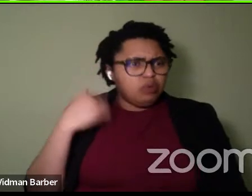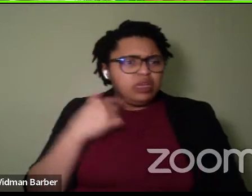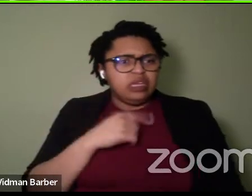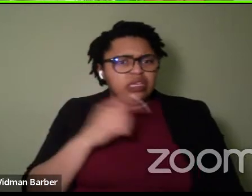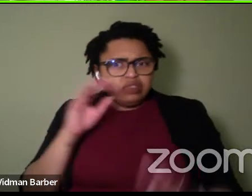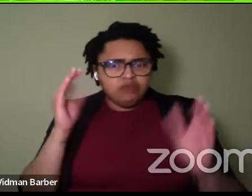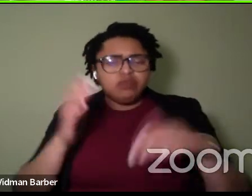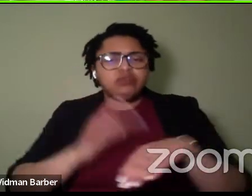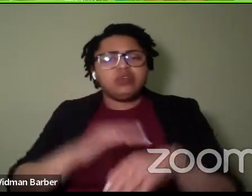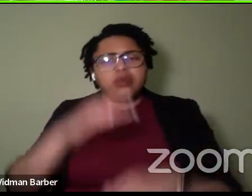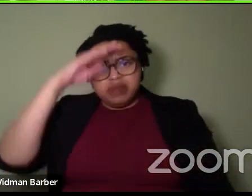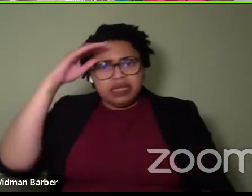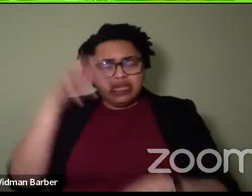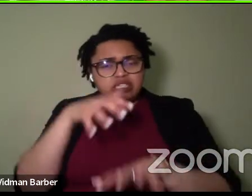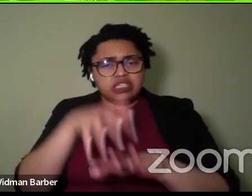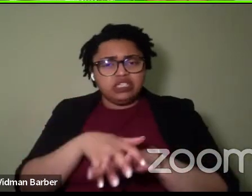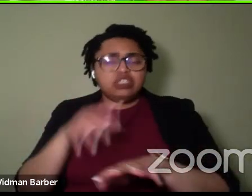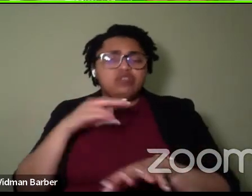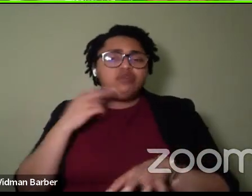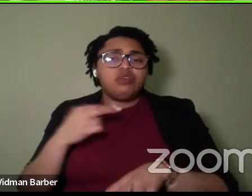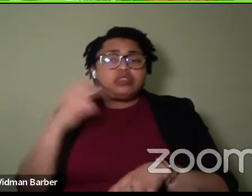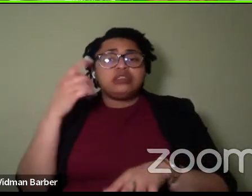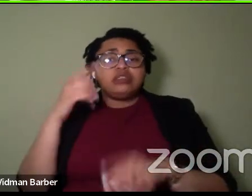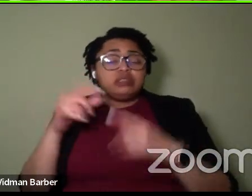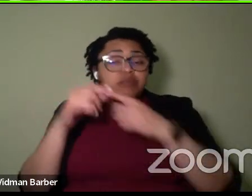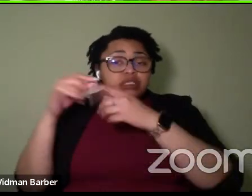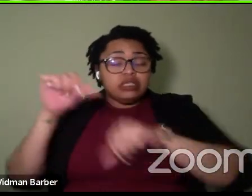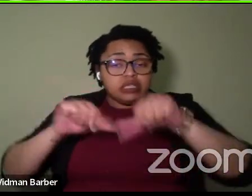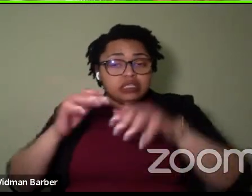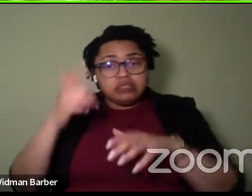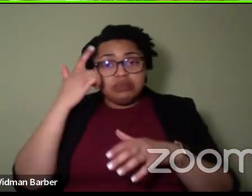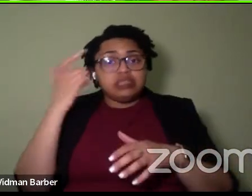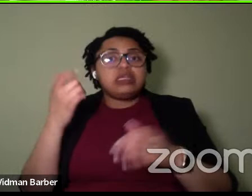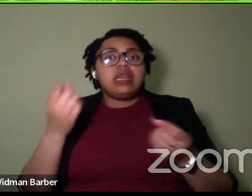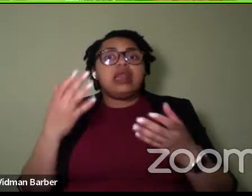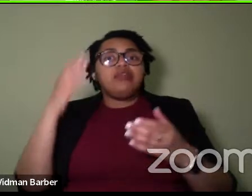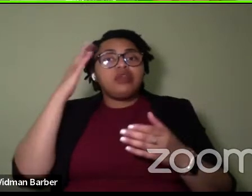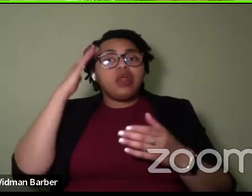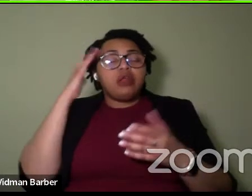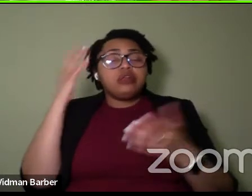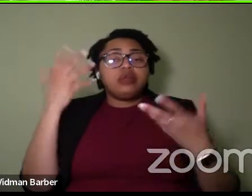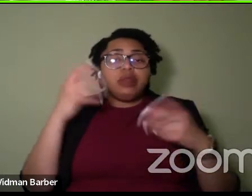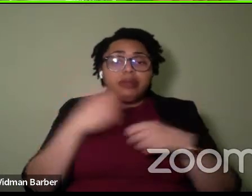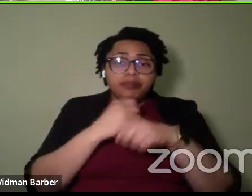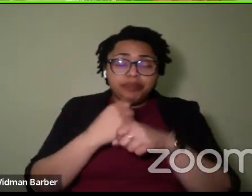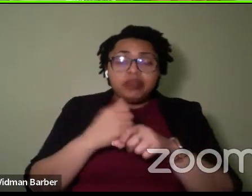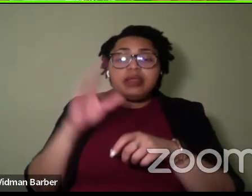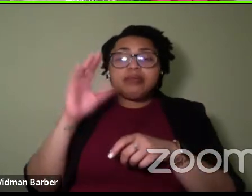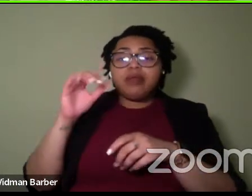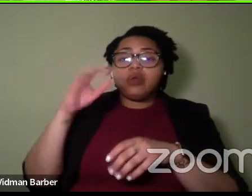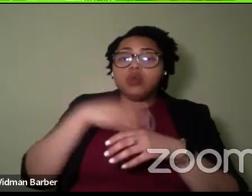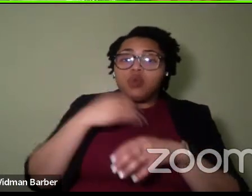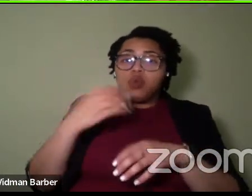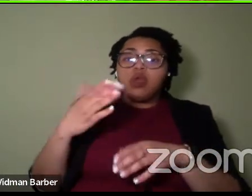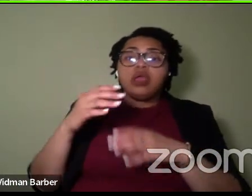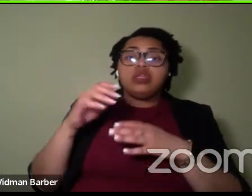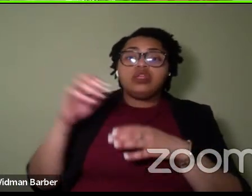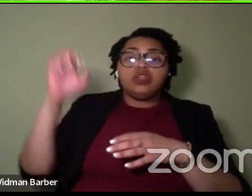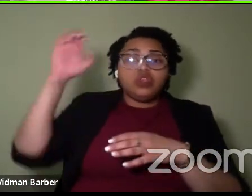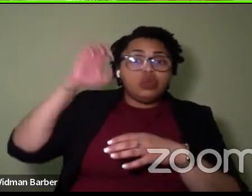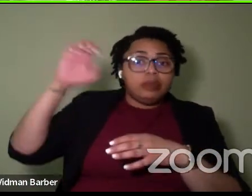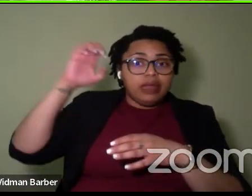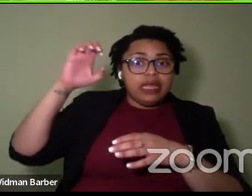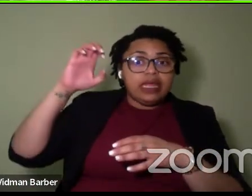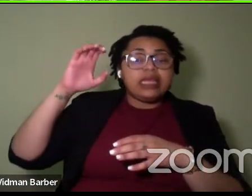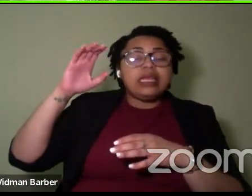is that a lot of the knowledge that has been formulated by white European men, who are considered the founders of,